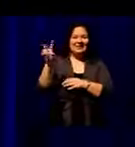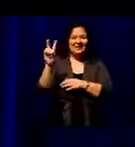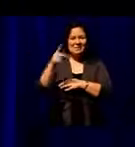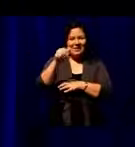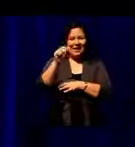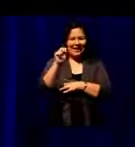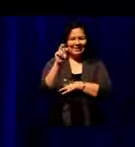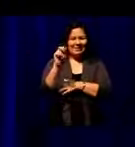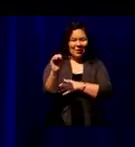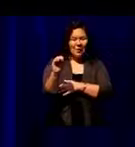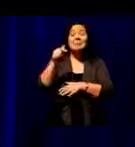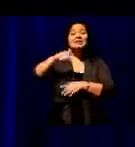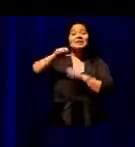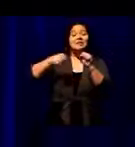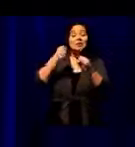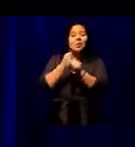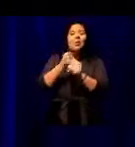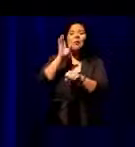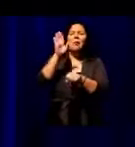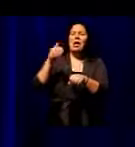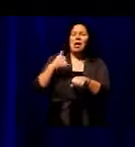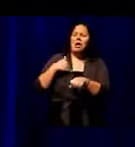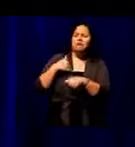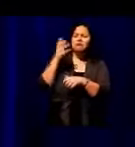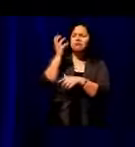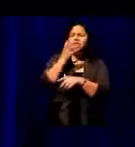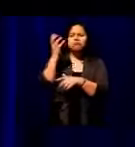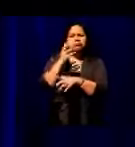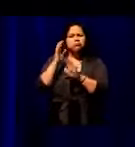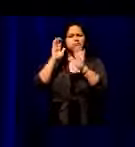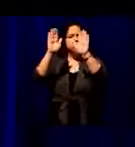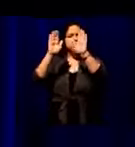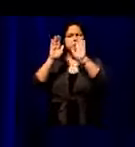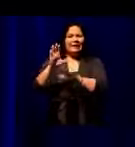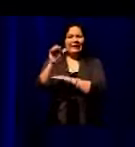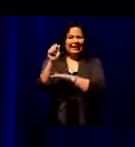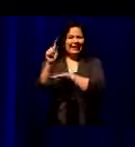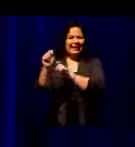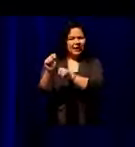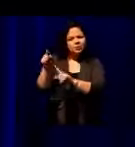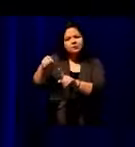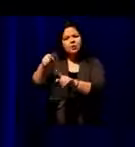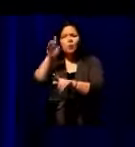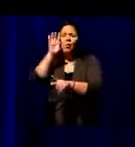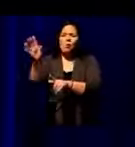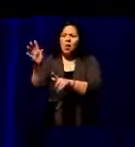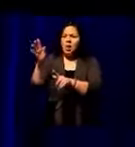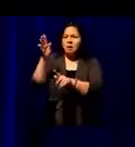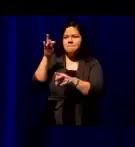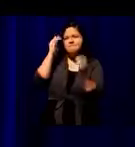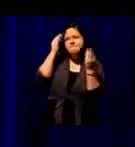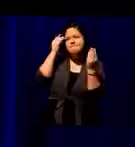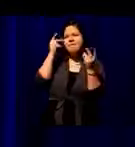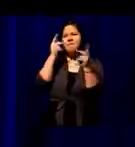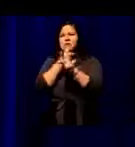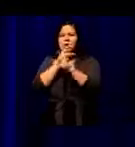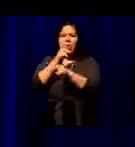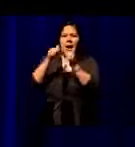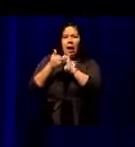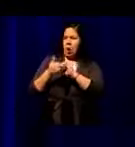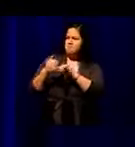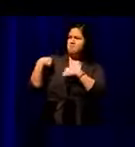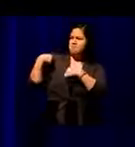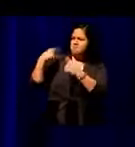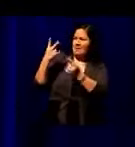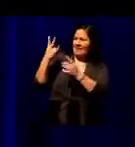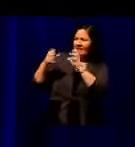this year, we have an all-star Panto cast remixing the best of the past